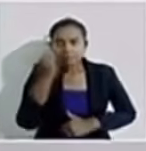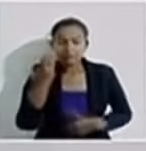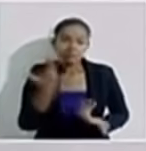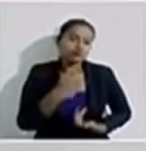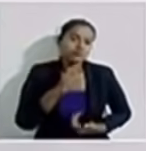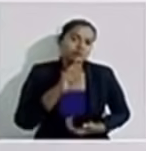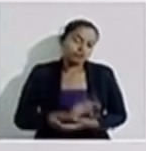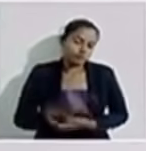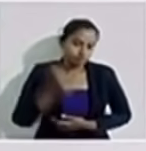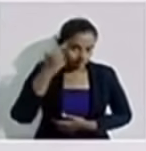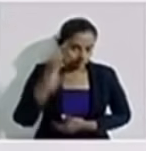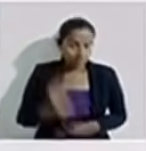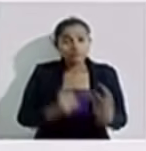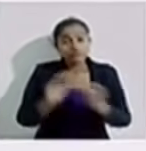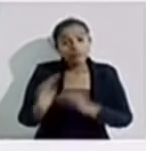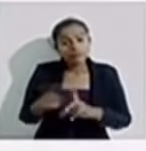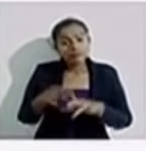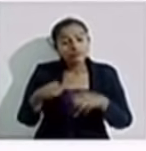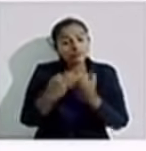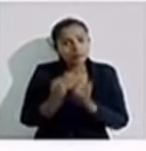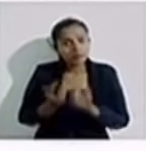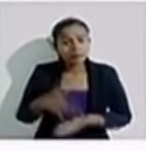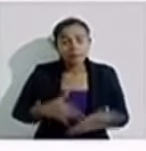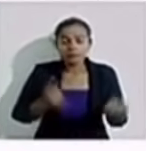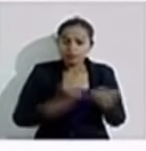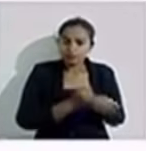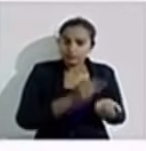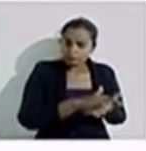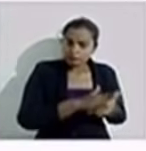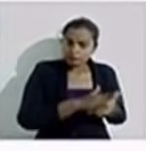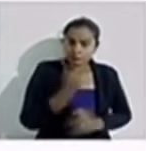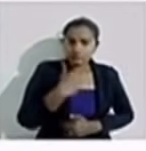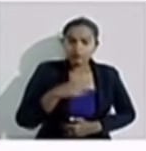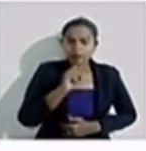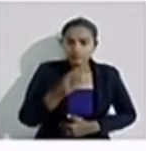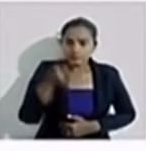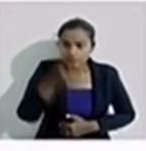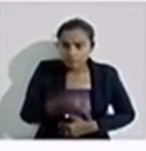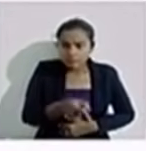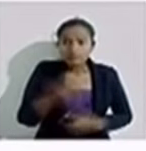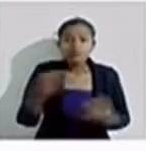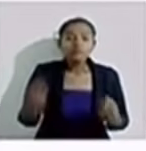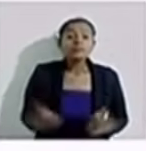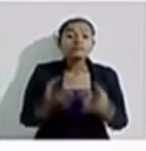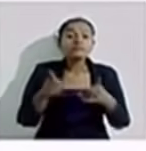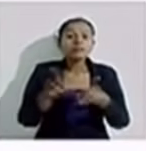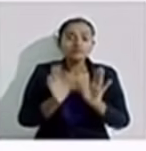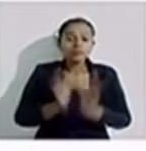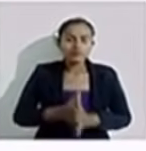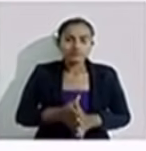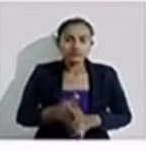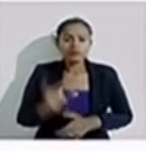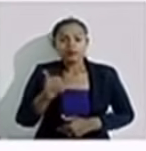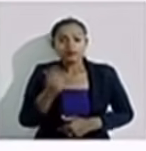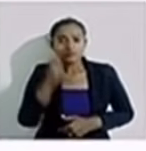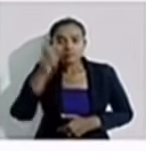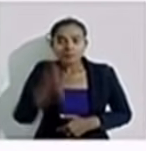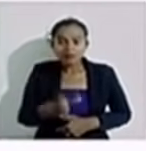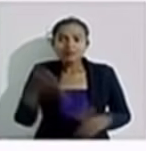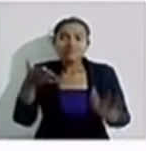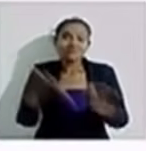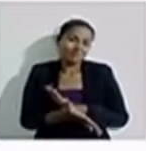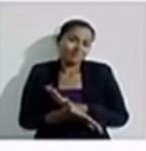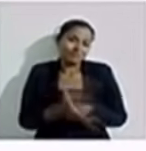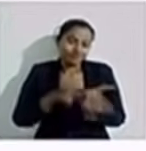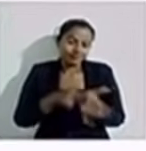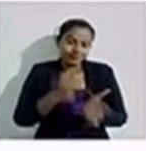which is a supplier to the NMRA, said it had occurred following a blunder committed by an engineer. This led to the loss of some data from